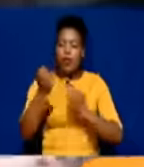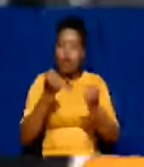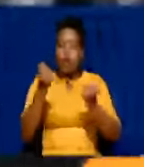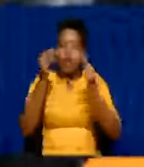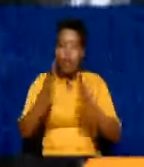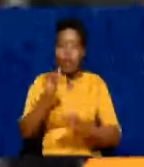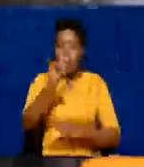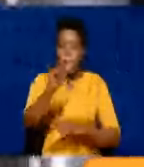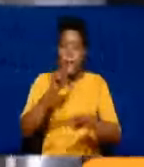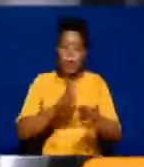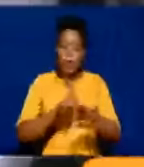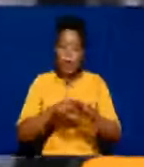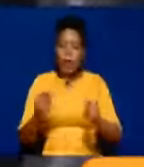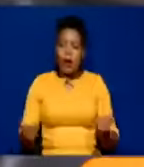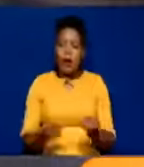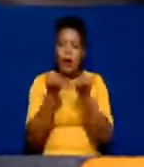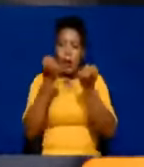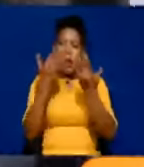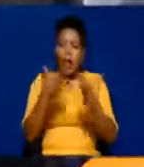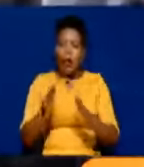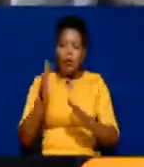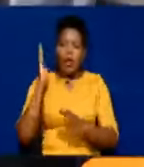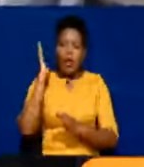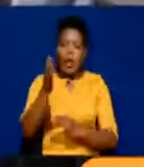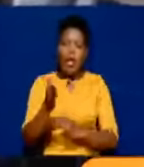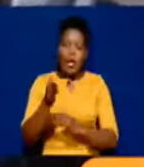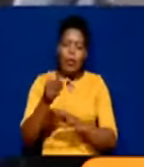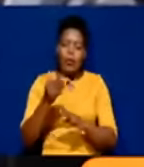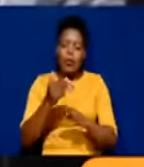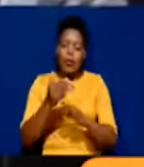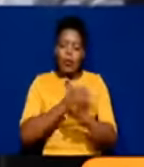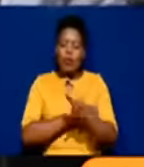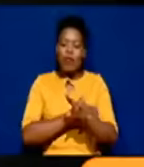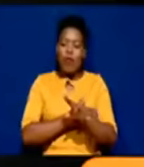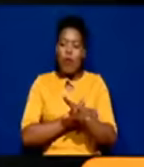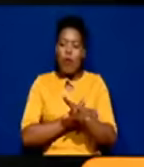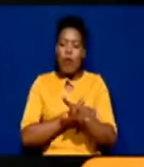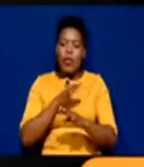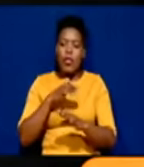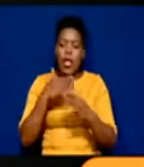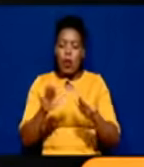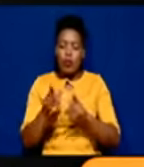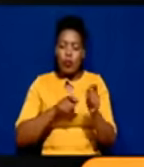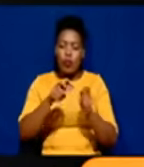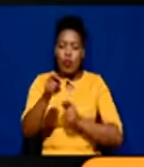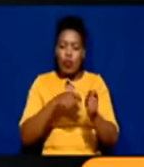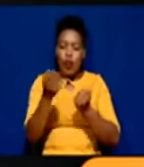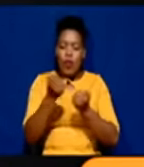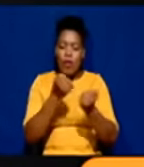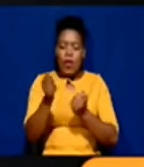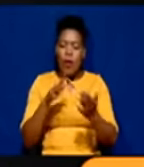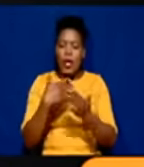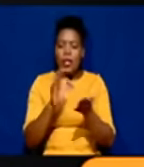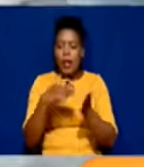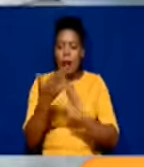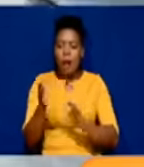at the time of the accident, had lost direction moments before the deceased lost control of the vehicle